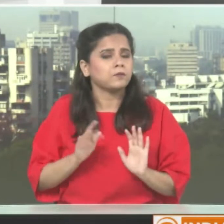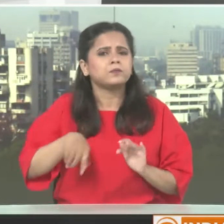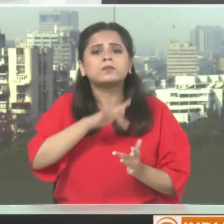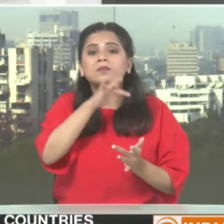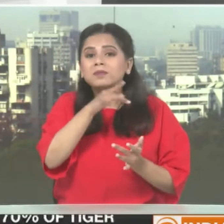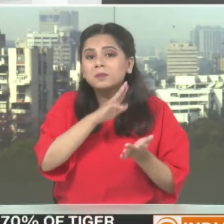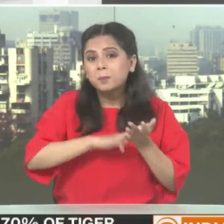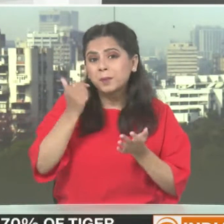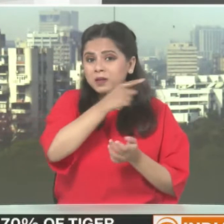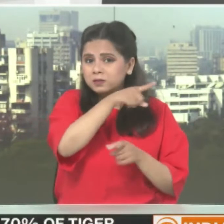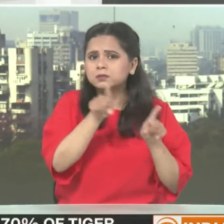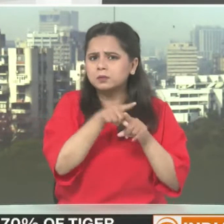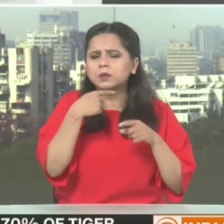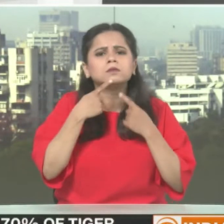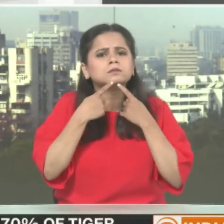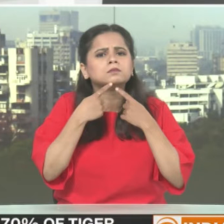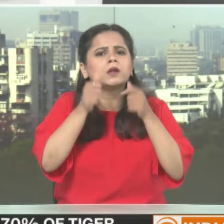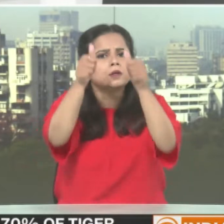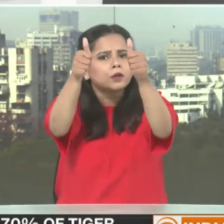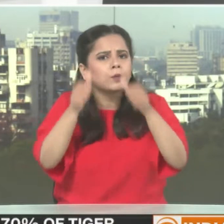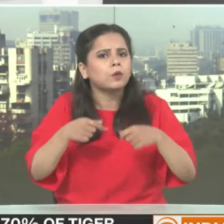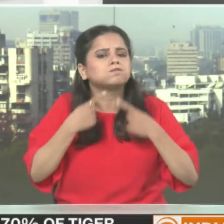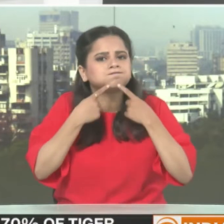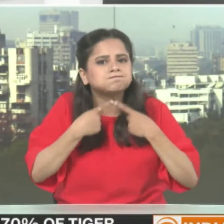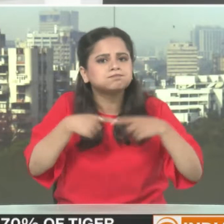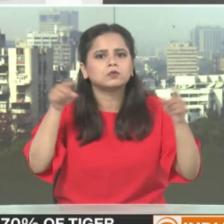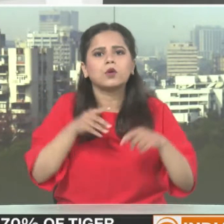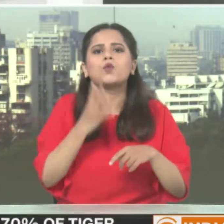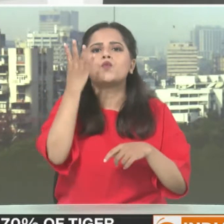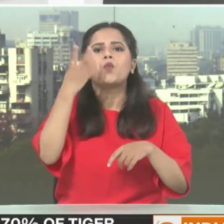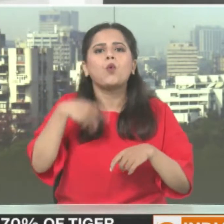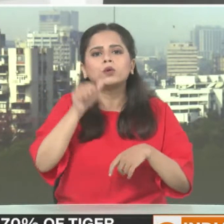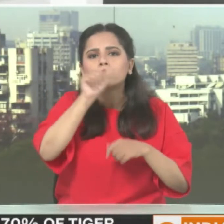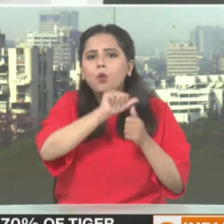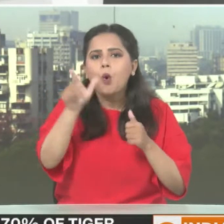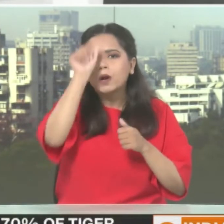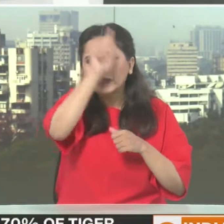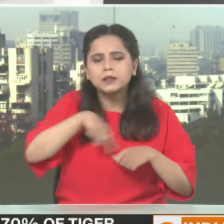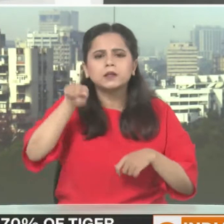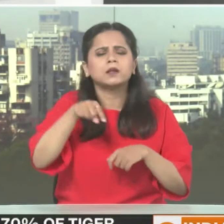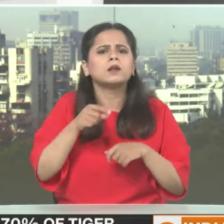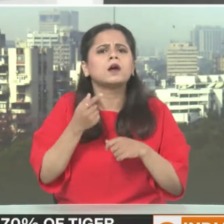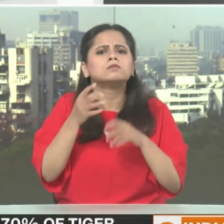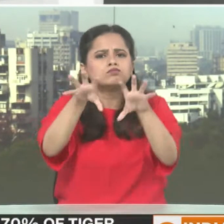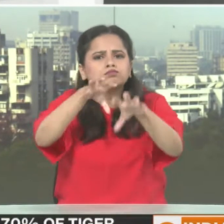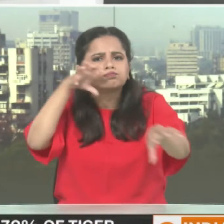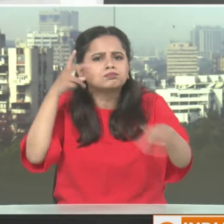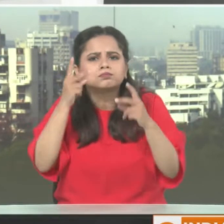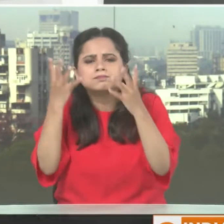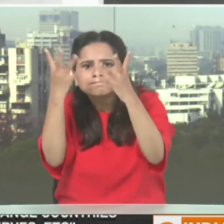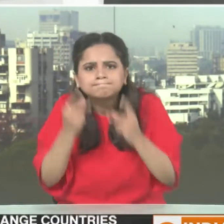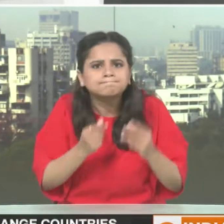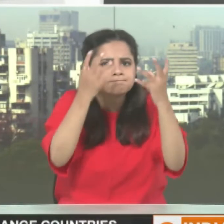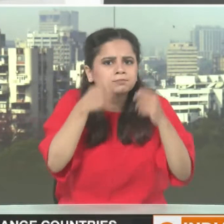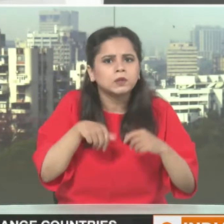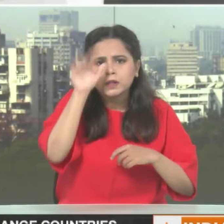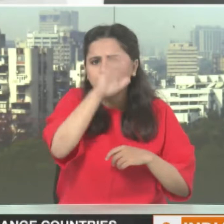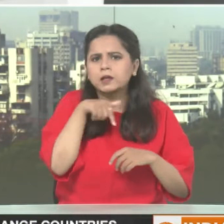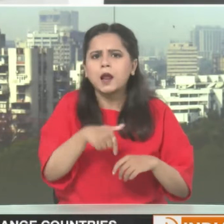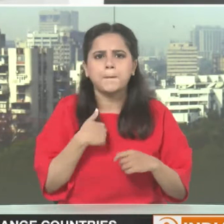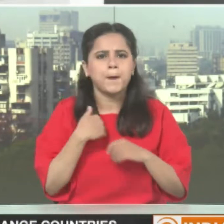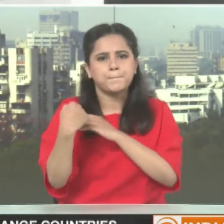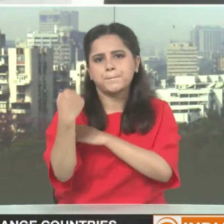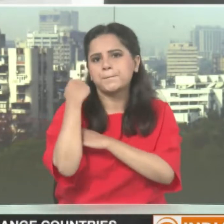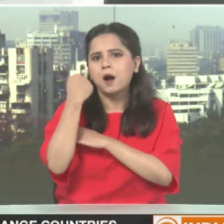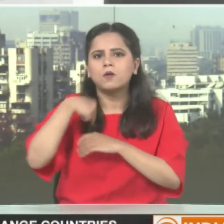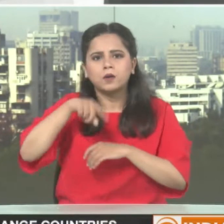minister also released the detailed report of the 4th All India Tiger Estimation. He said, "This is India's soft power, which